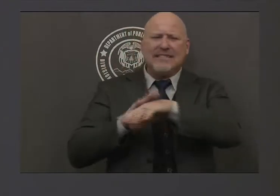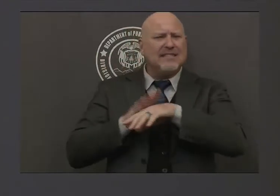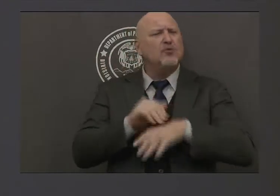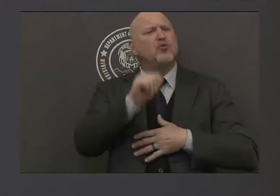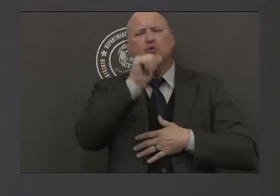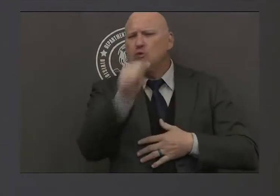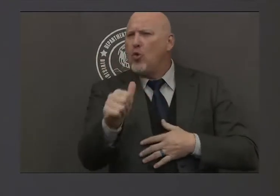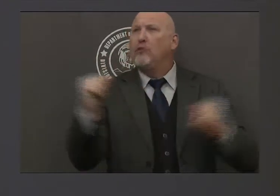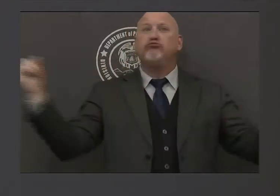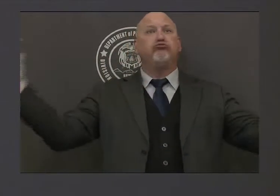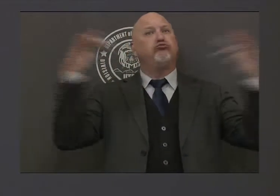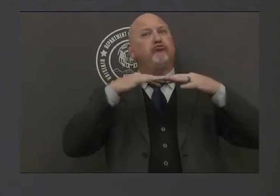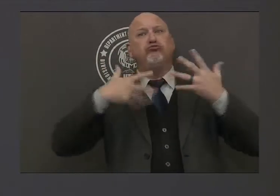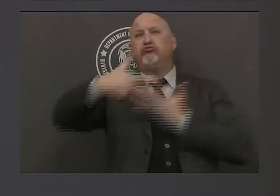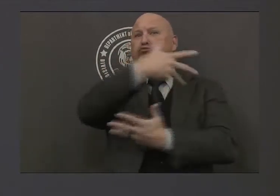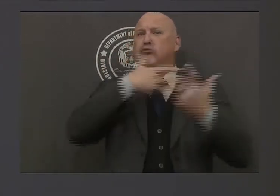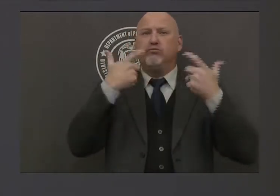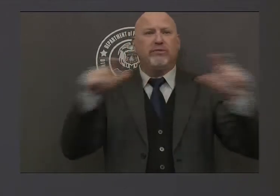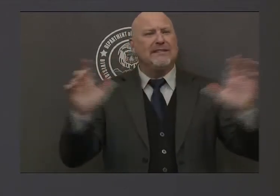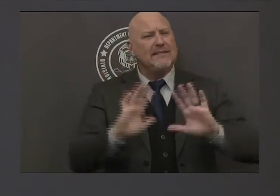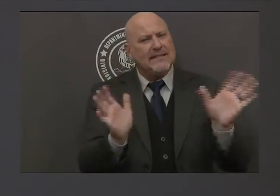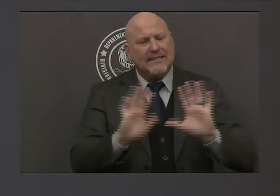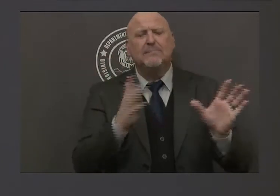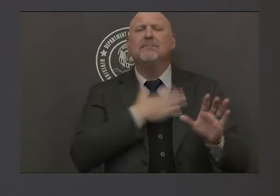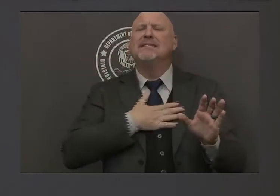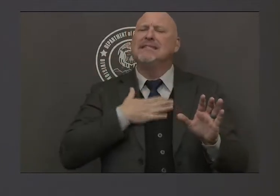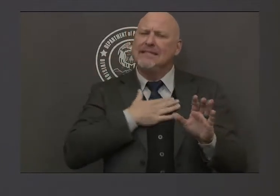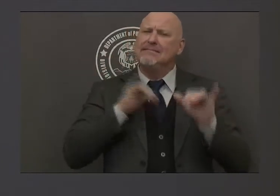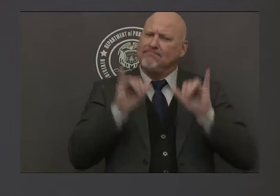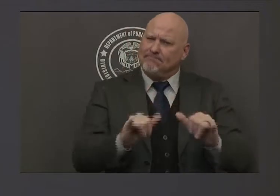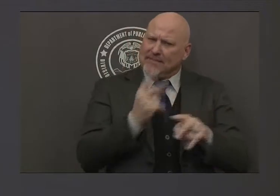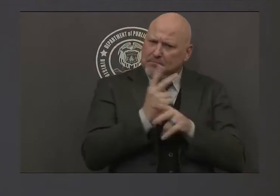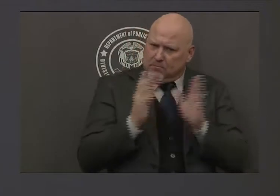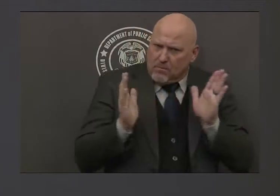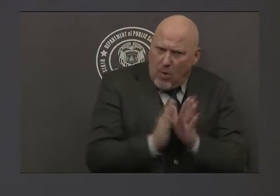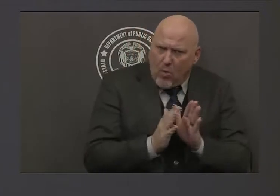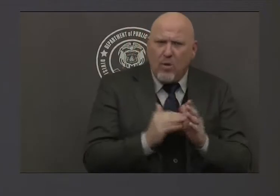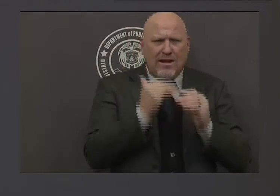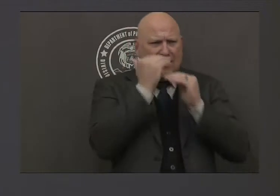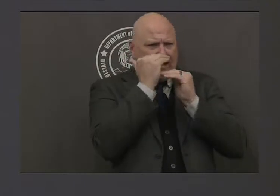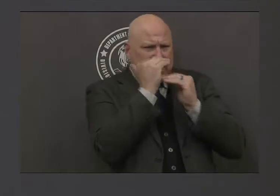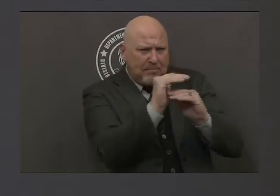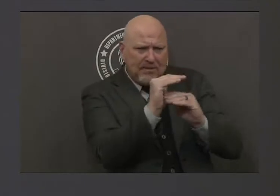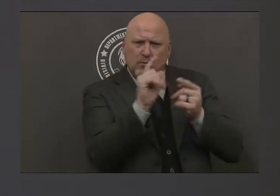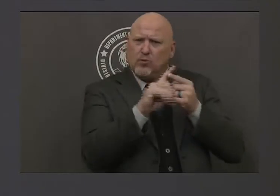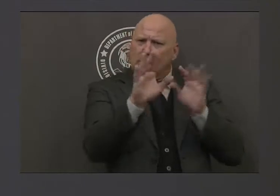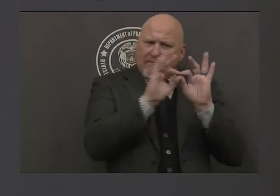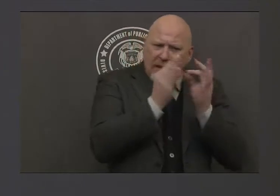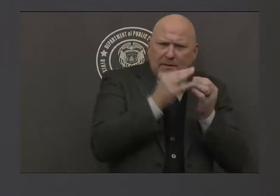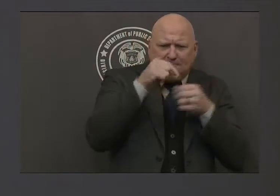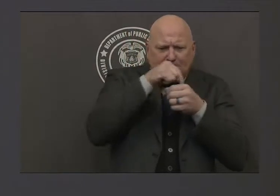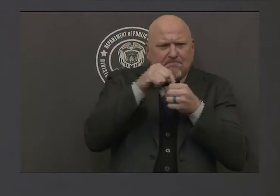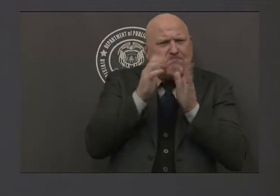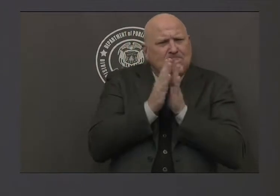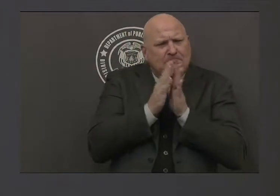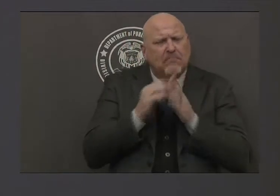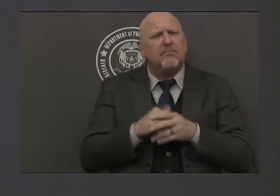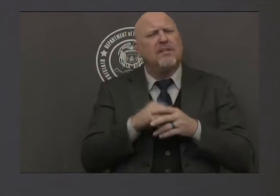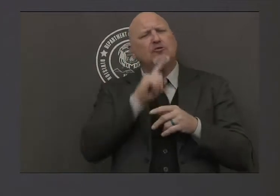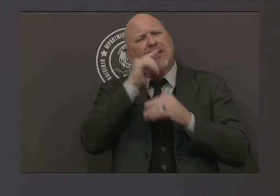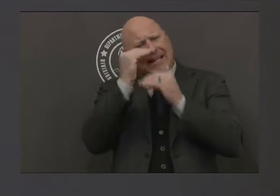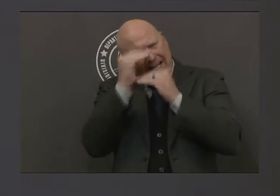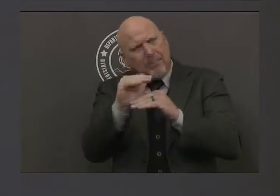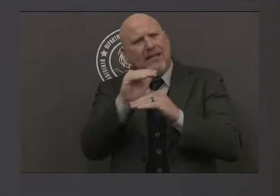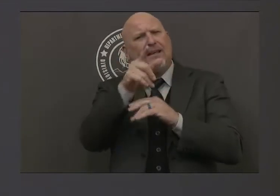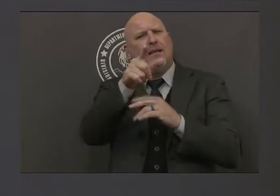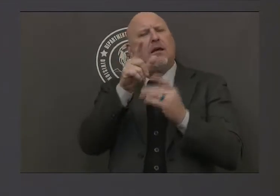meet with people. And again, minimizing the risk by appropriately just dining and meeting with people of our own